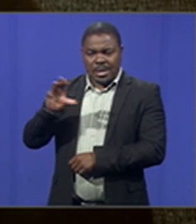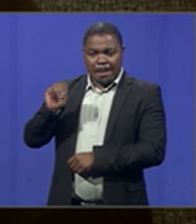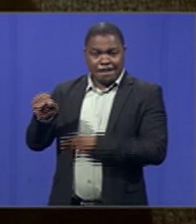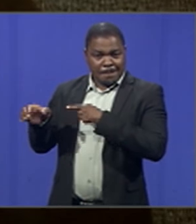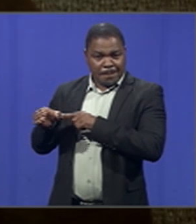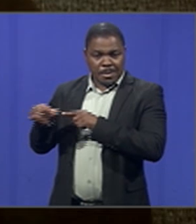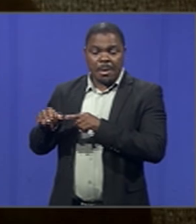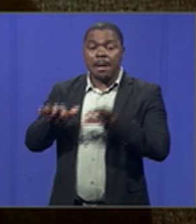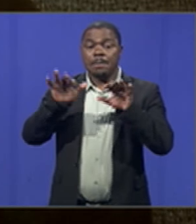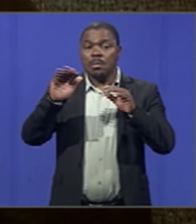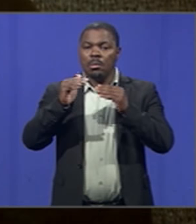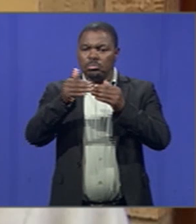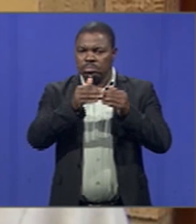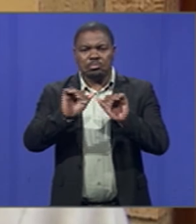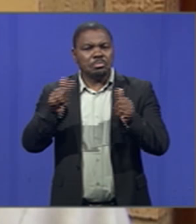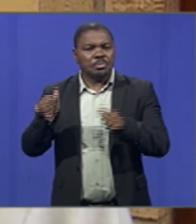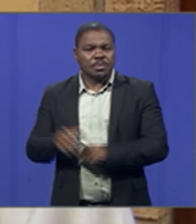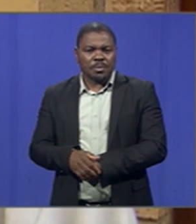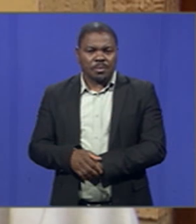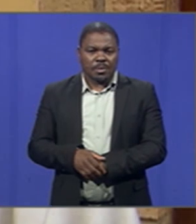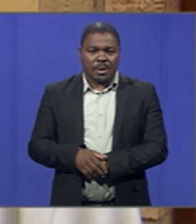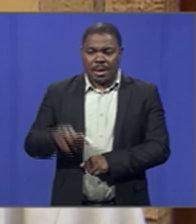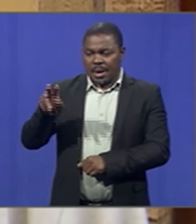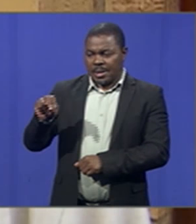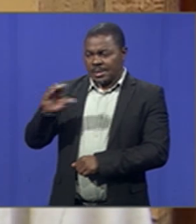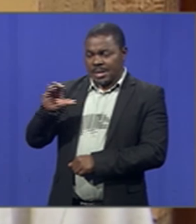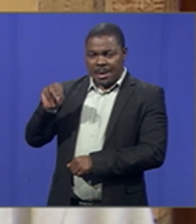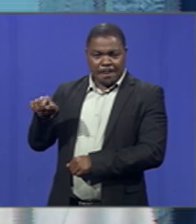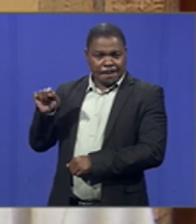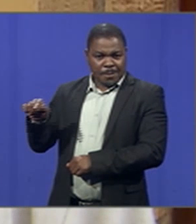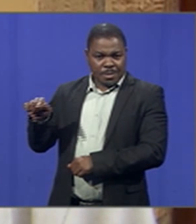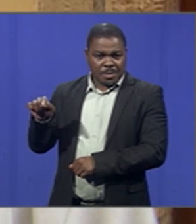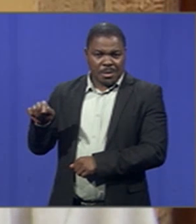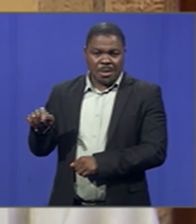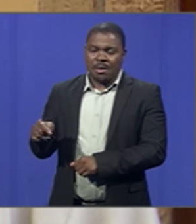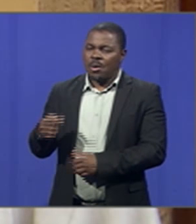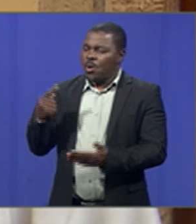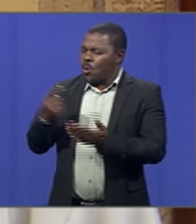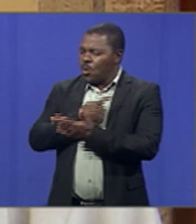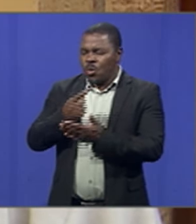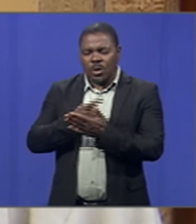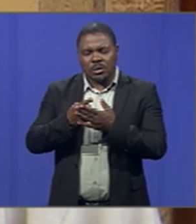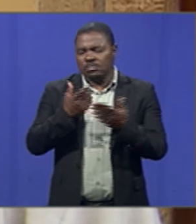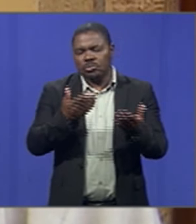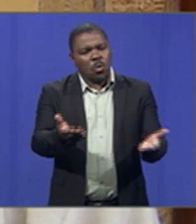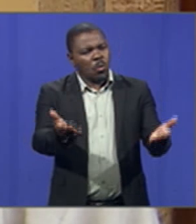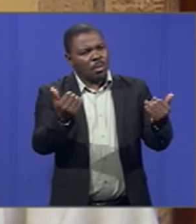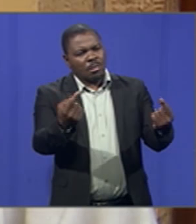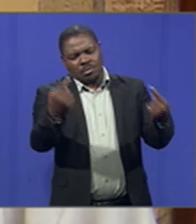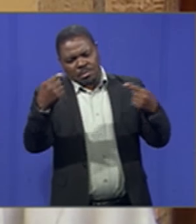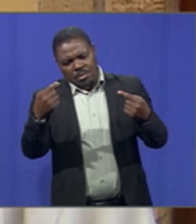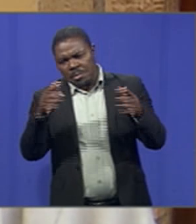looking after his people in Namaqualand. The door of NCM is it's always open. They